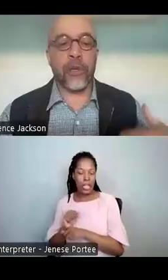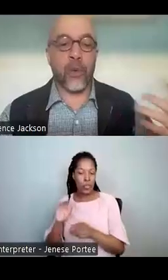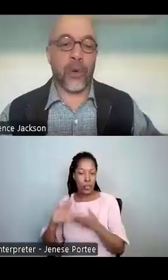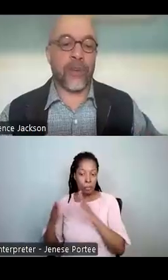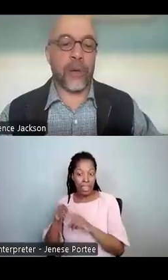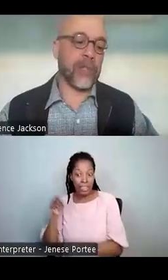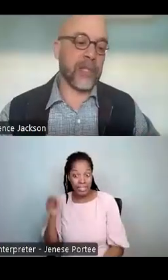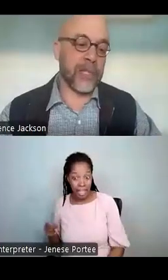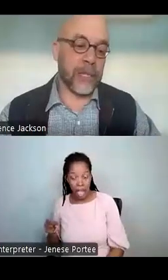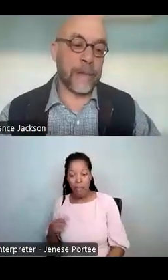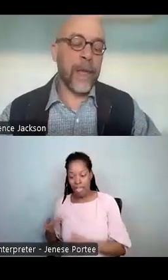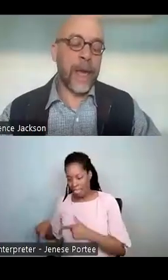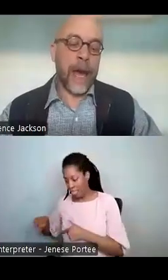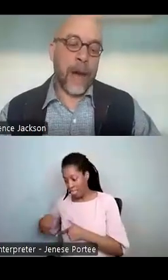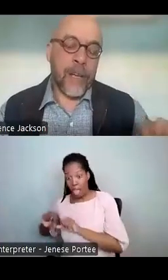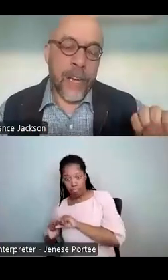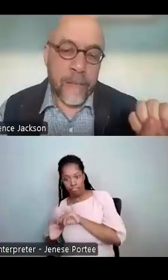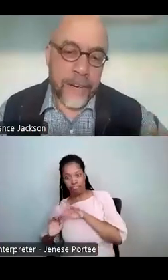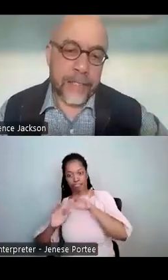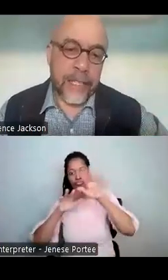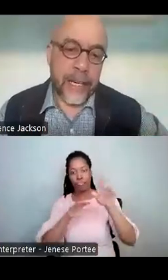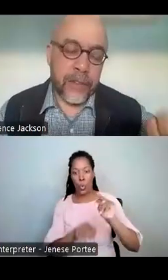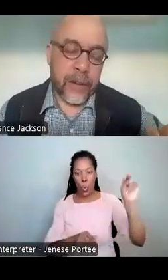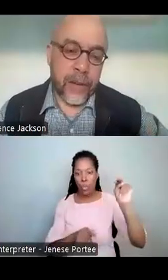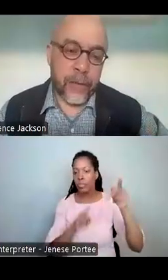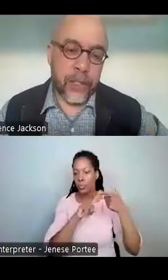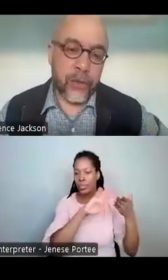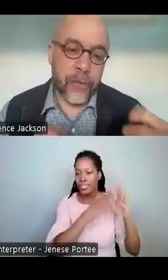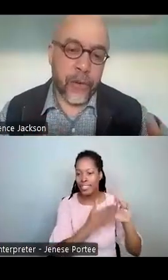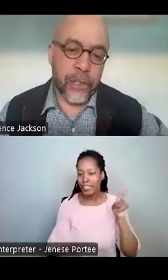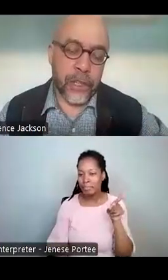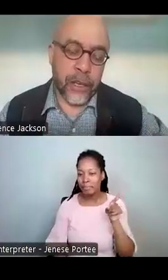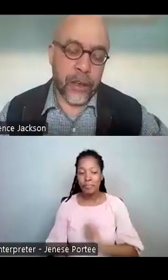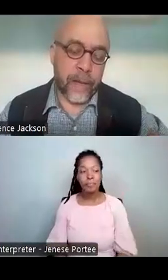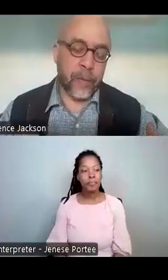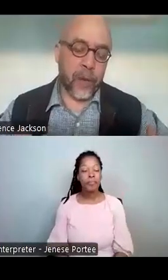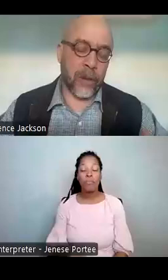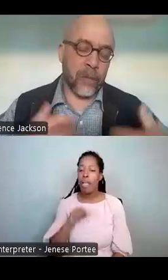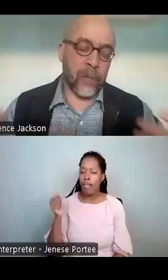movement north up to the city. Another fascinating feature of early